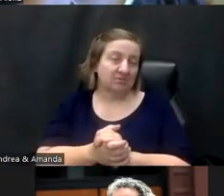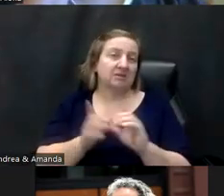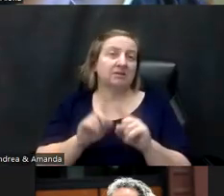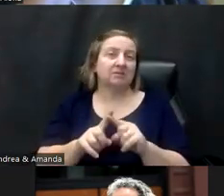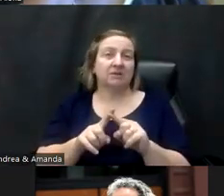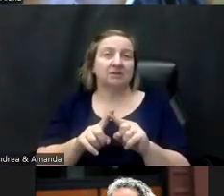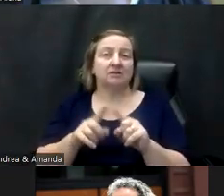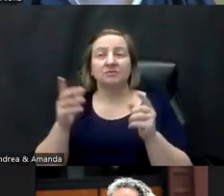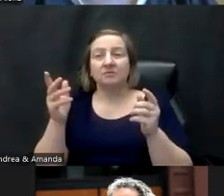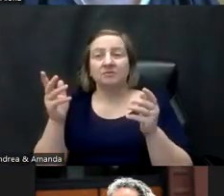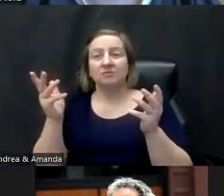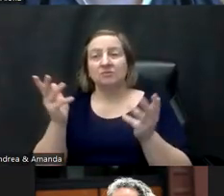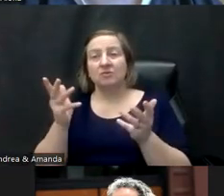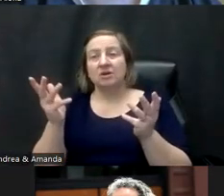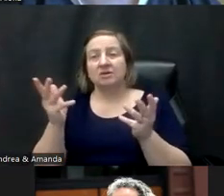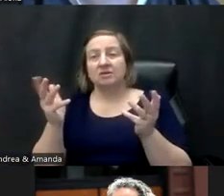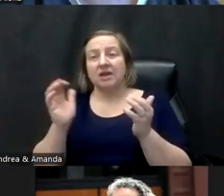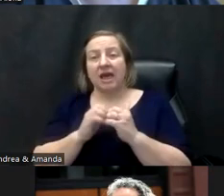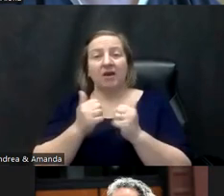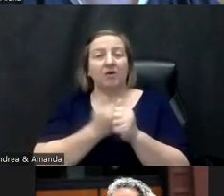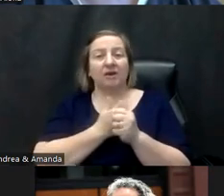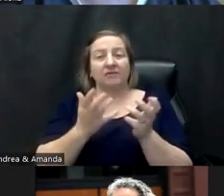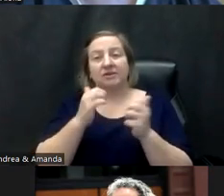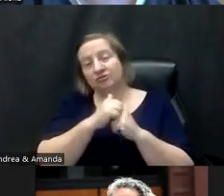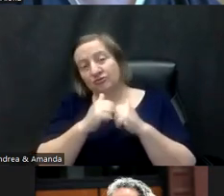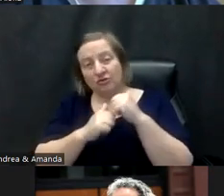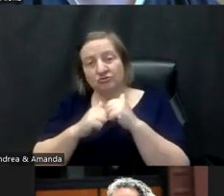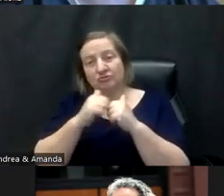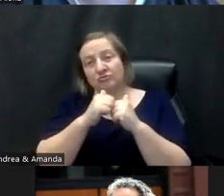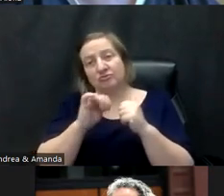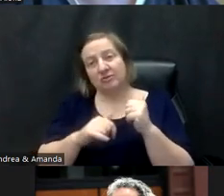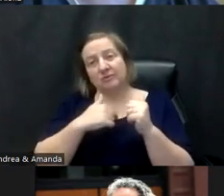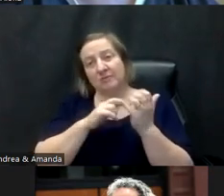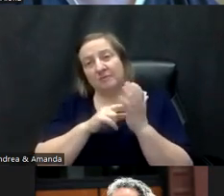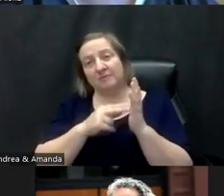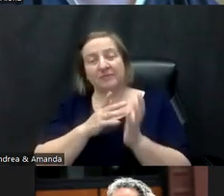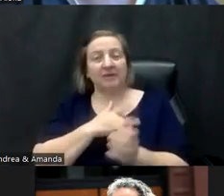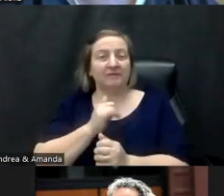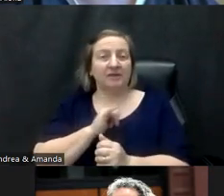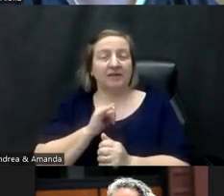on how everything gets structured is all I'm saying. I just feel like